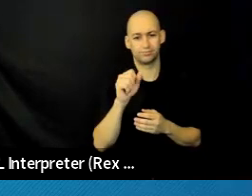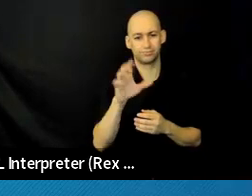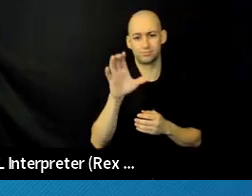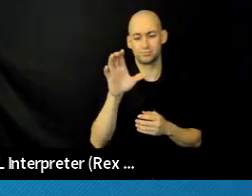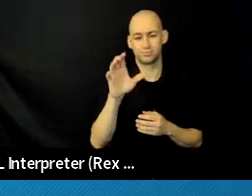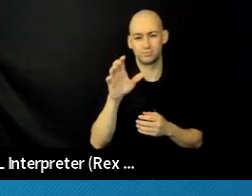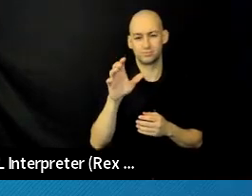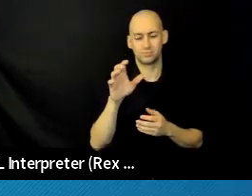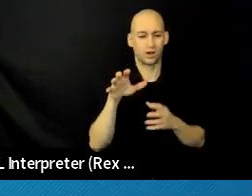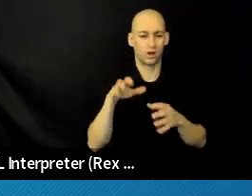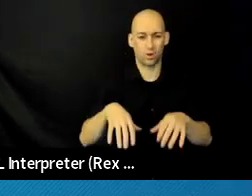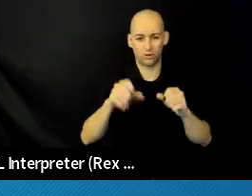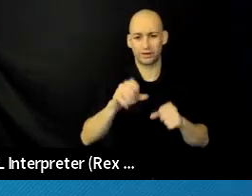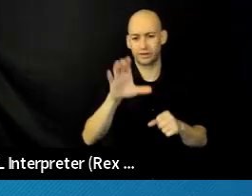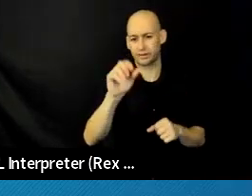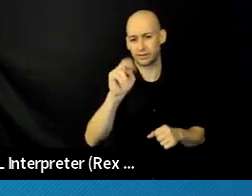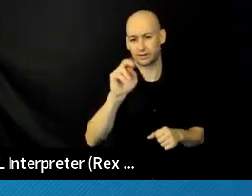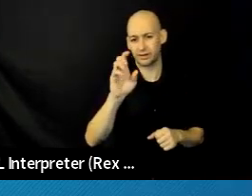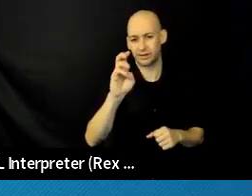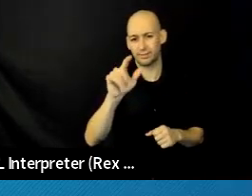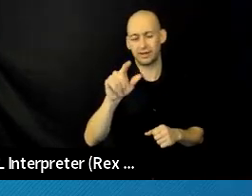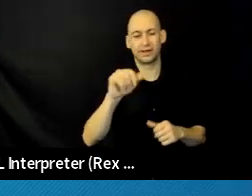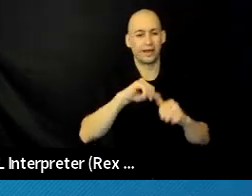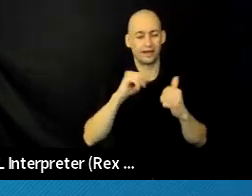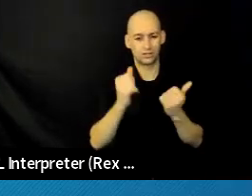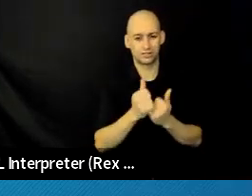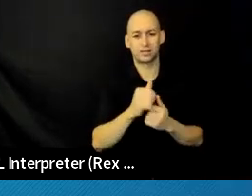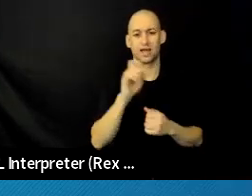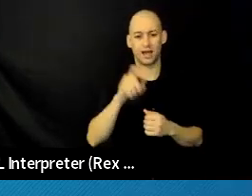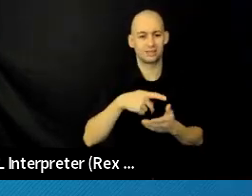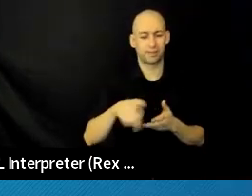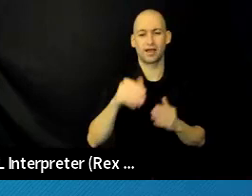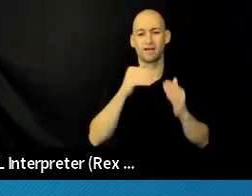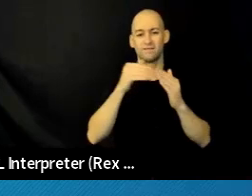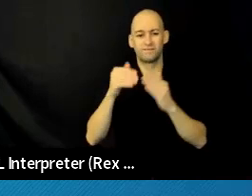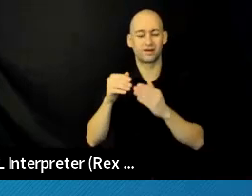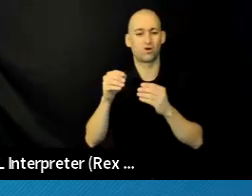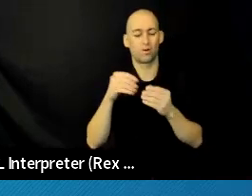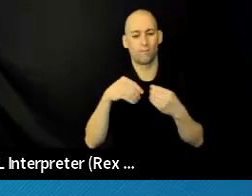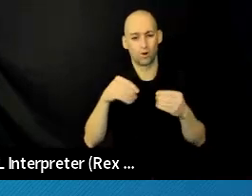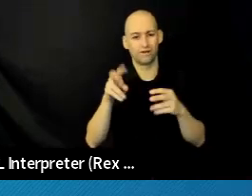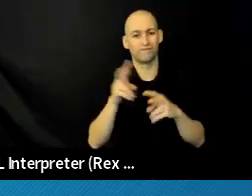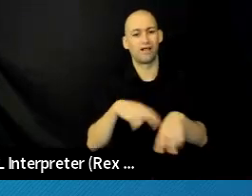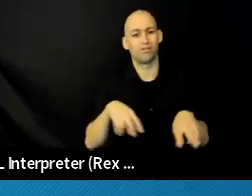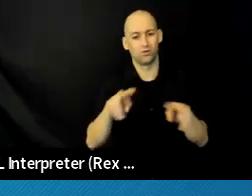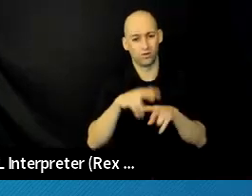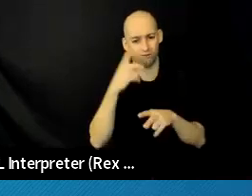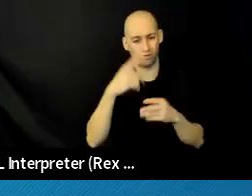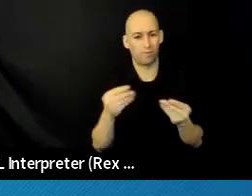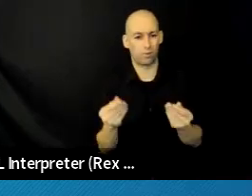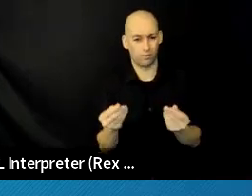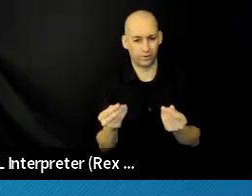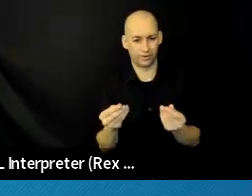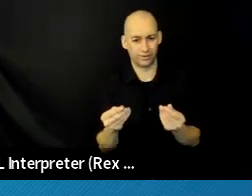must pay fair market value for the property. And that fair market value is